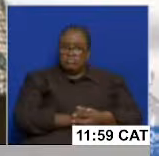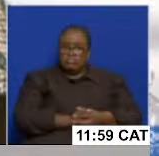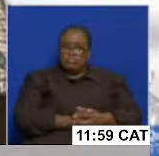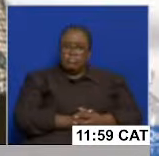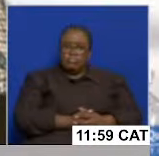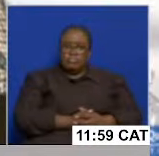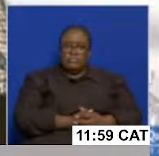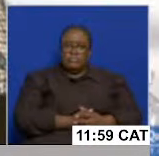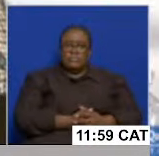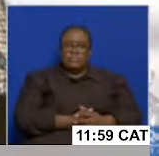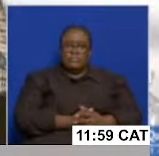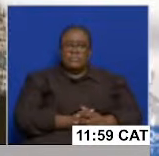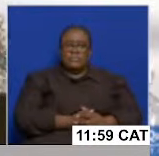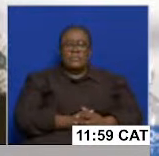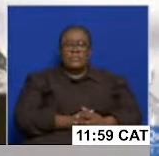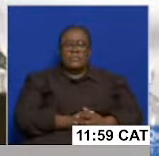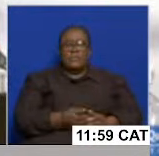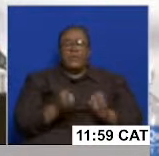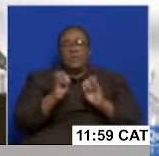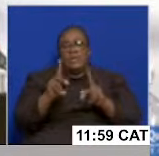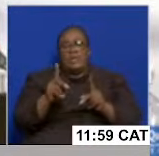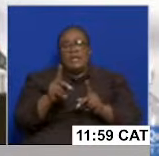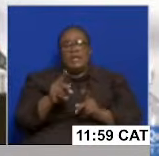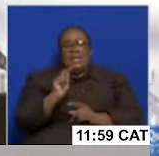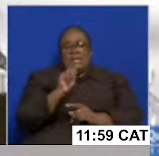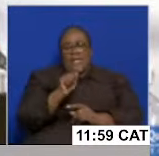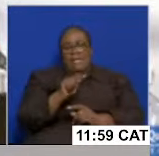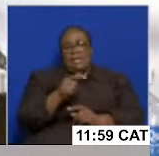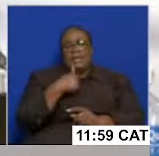Okay, here I will say,